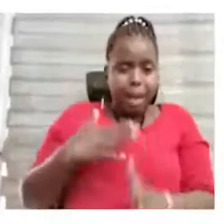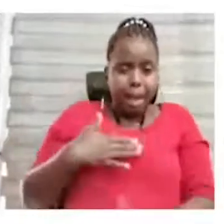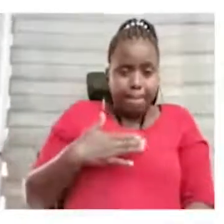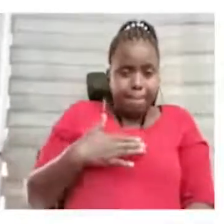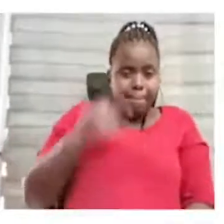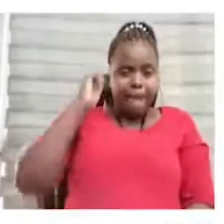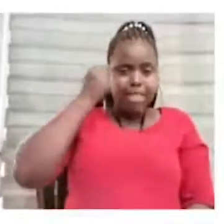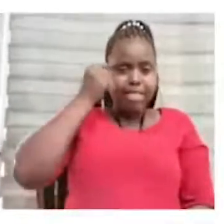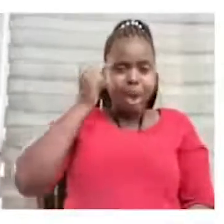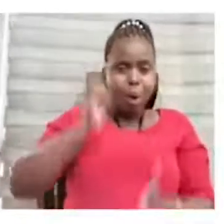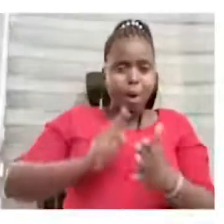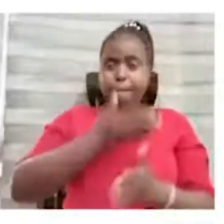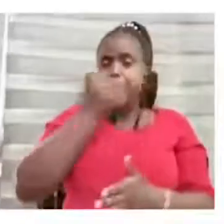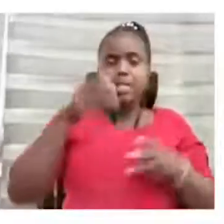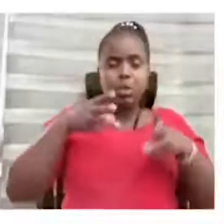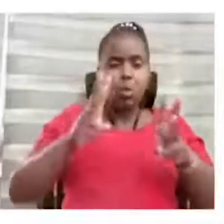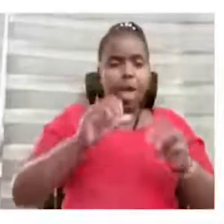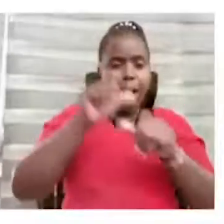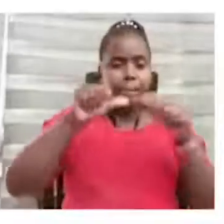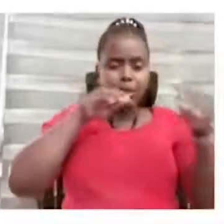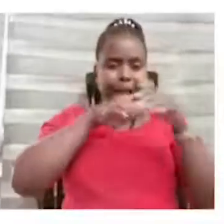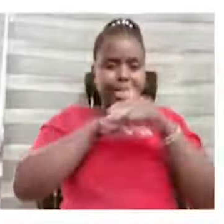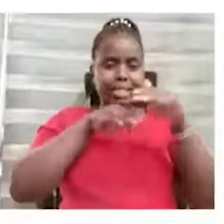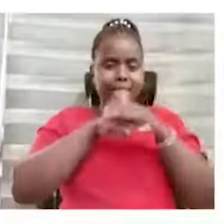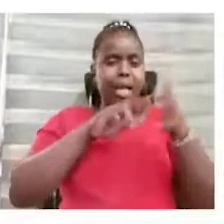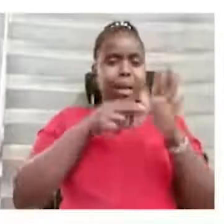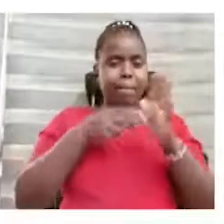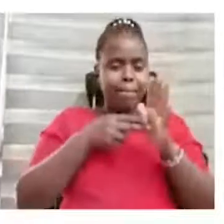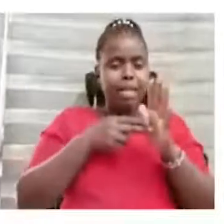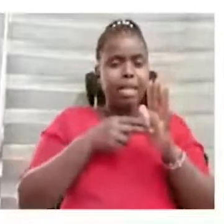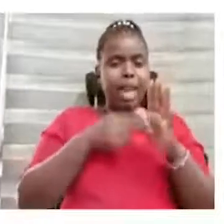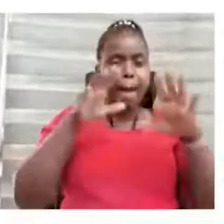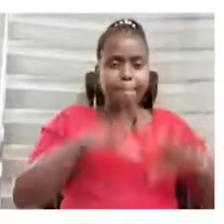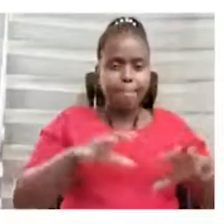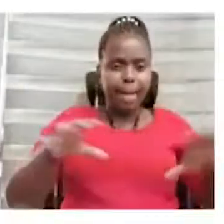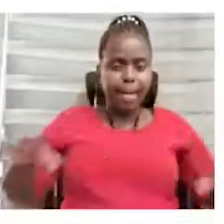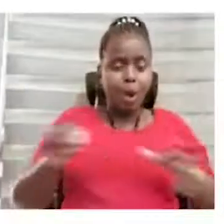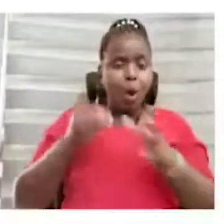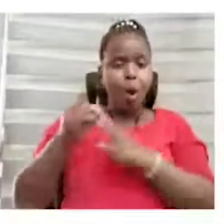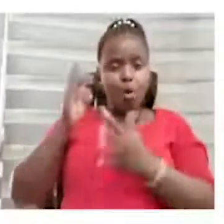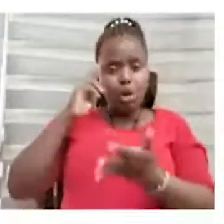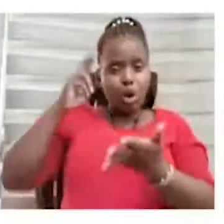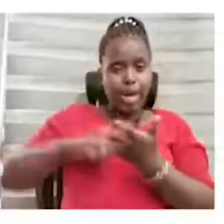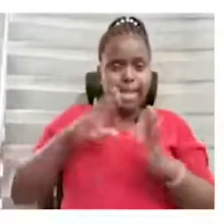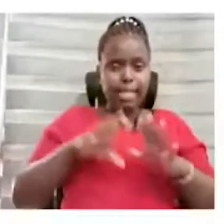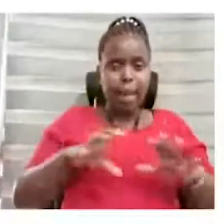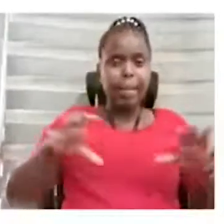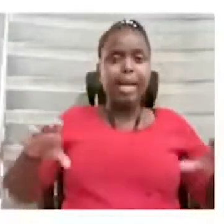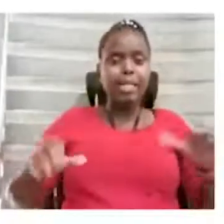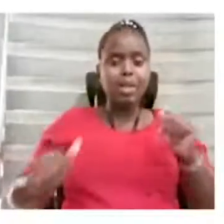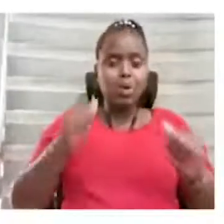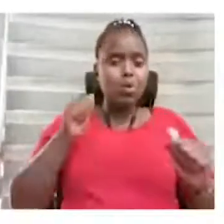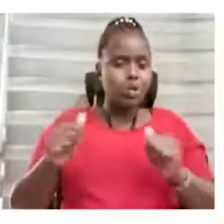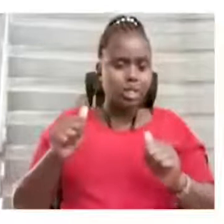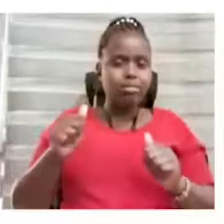can happen for accessibility is that it really becomes a market or a recognized market. It is a market, becomes a recognized market